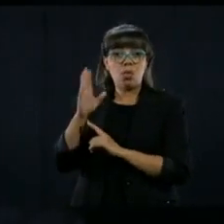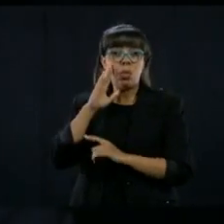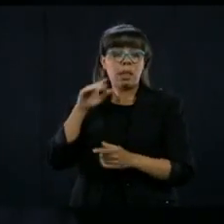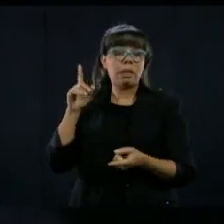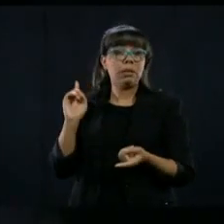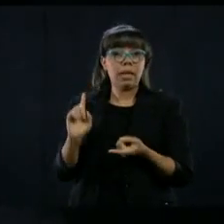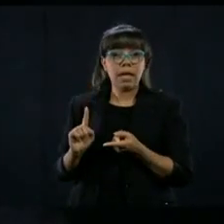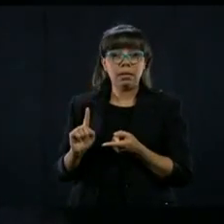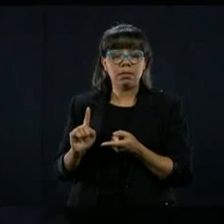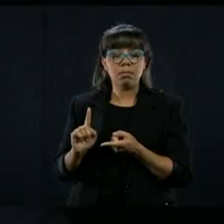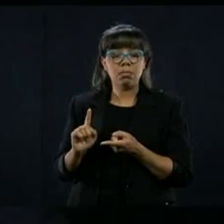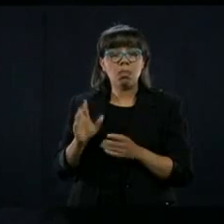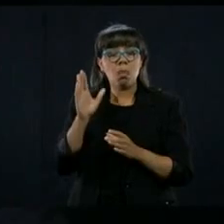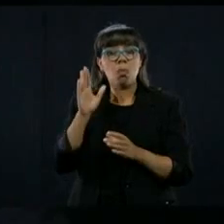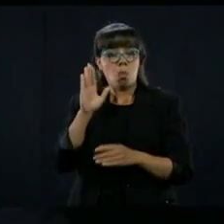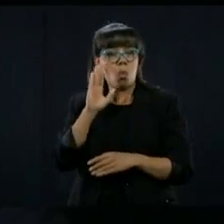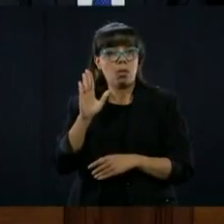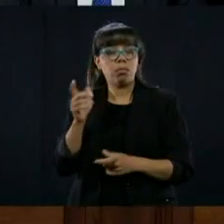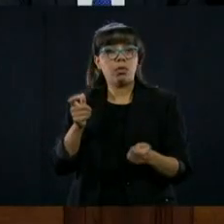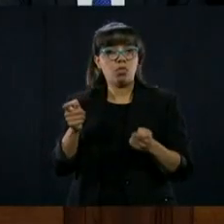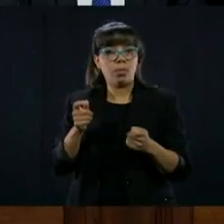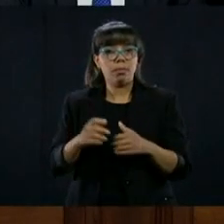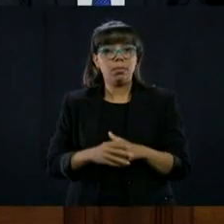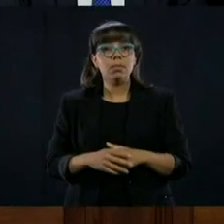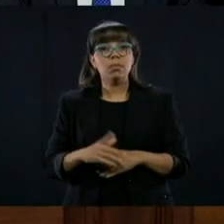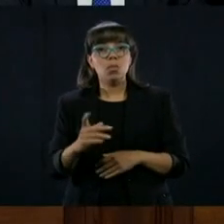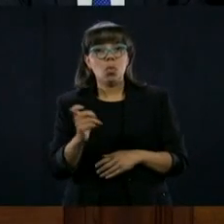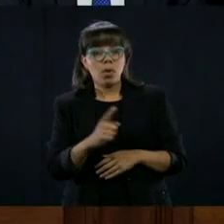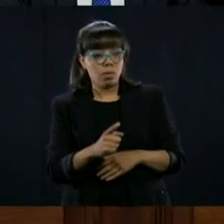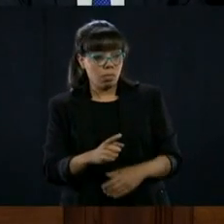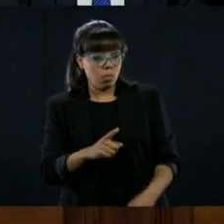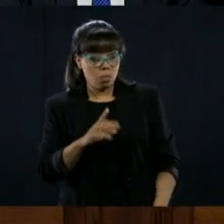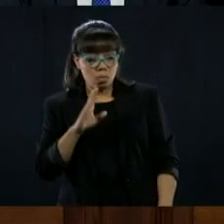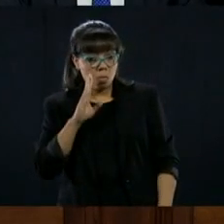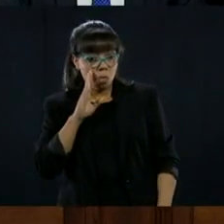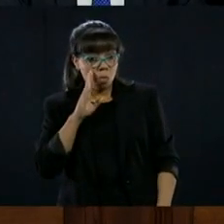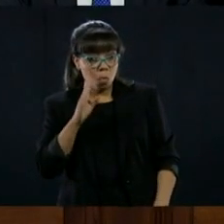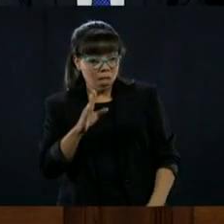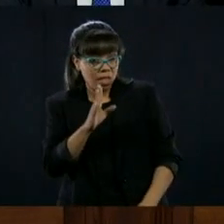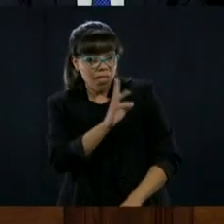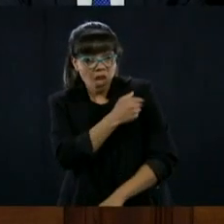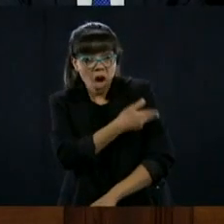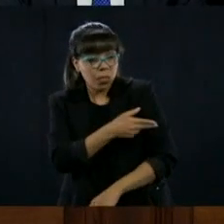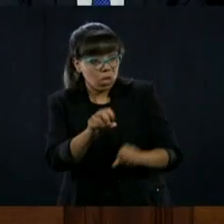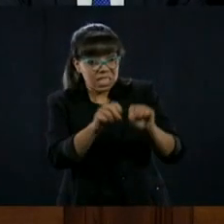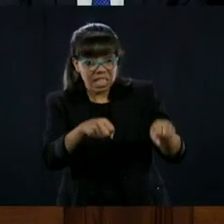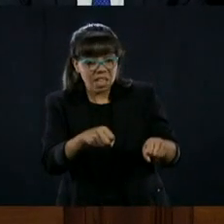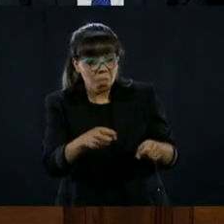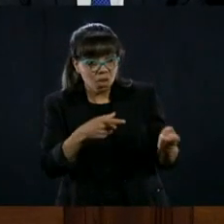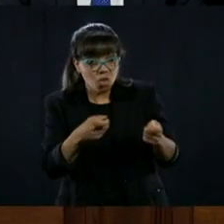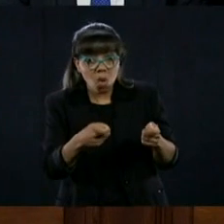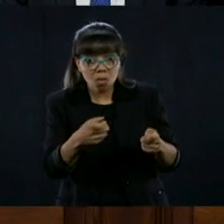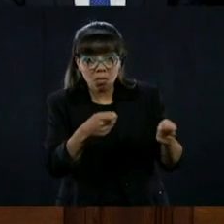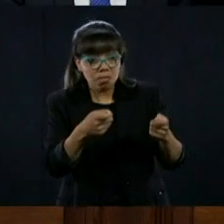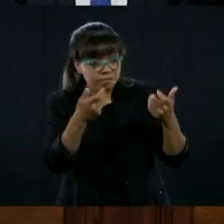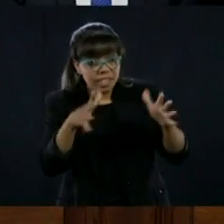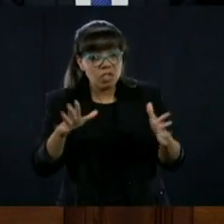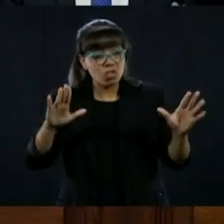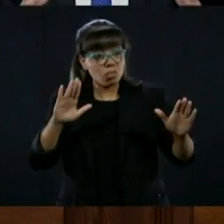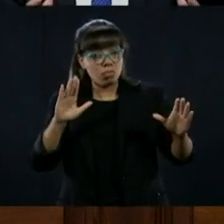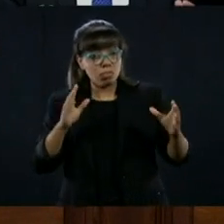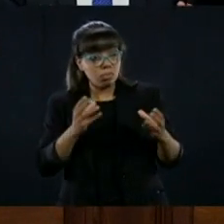become under control. Thank you. Is it under control overall in the hospital system? Is it under control?